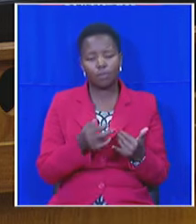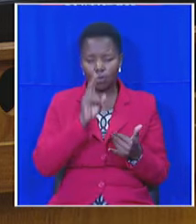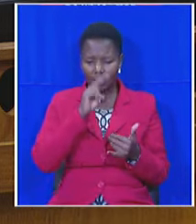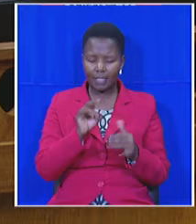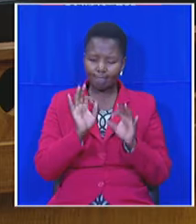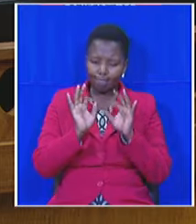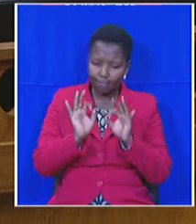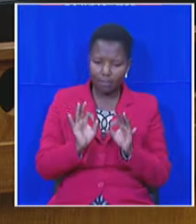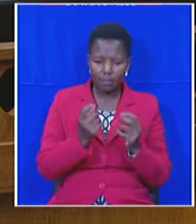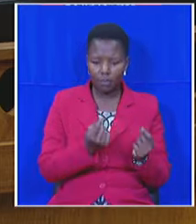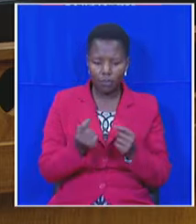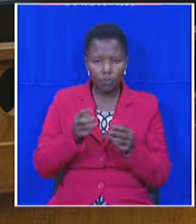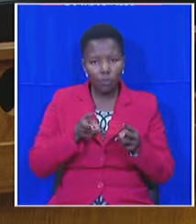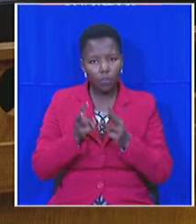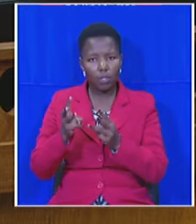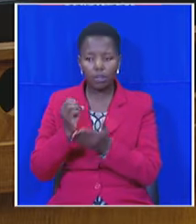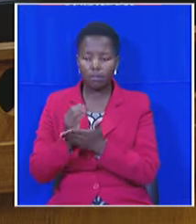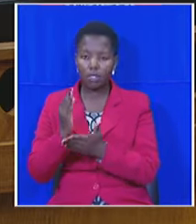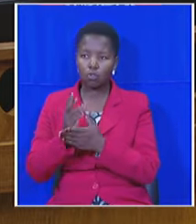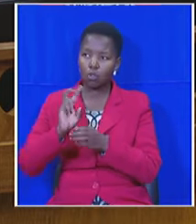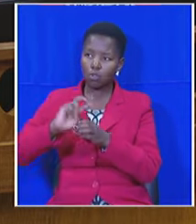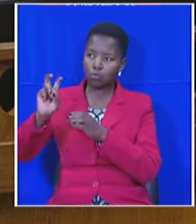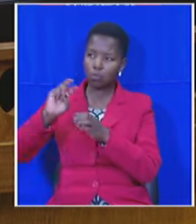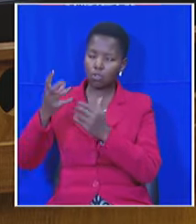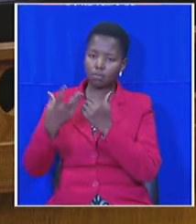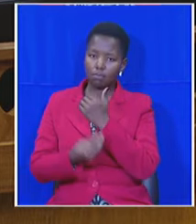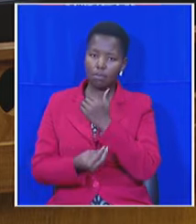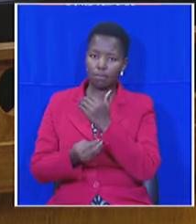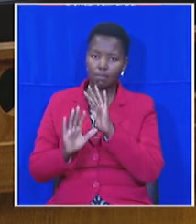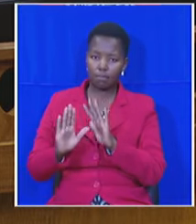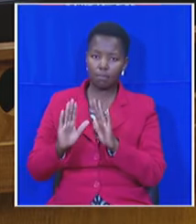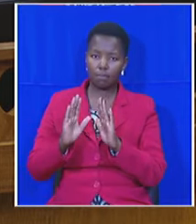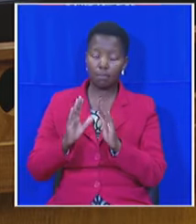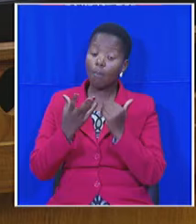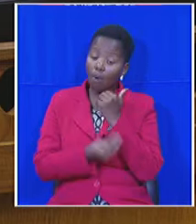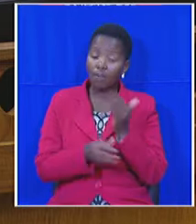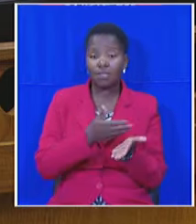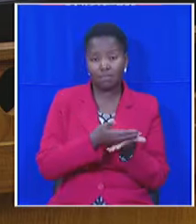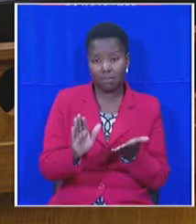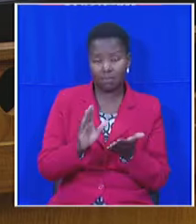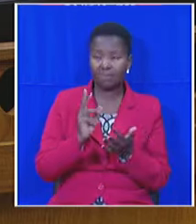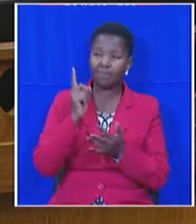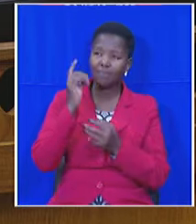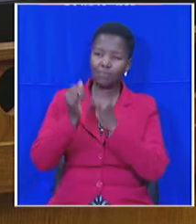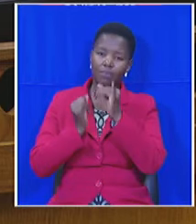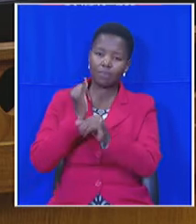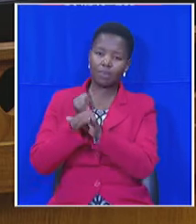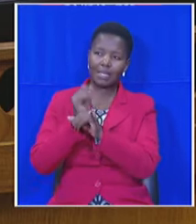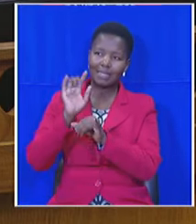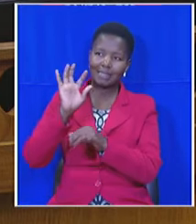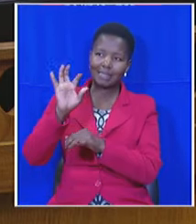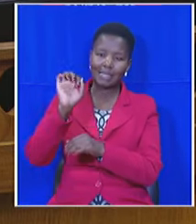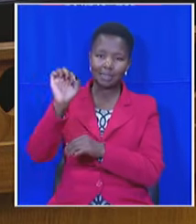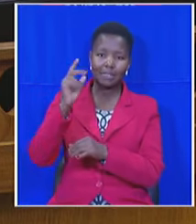tourism does reduce poverty. Now, Madam Chair, turning to the international sector, the truth of the matter is that the visa requirements are